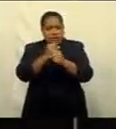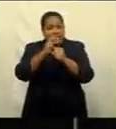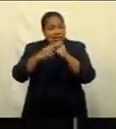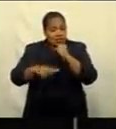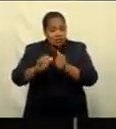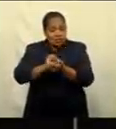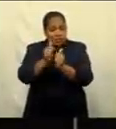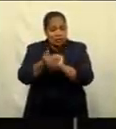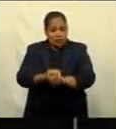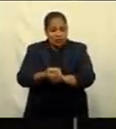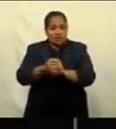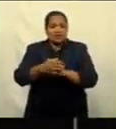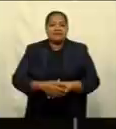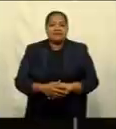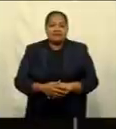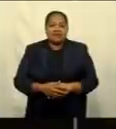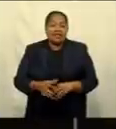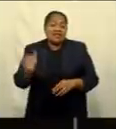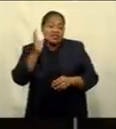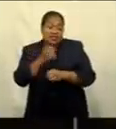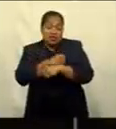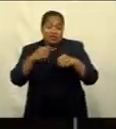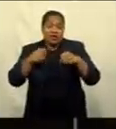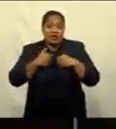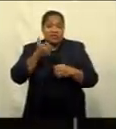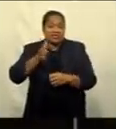news and sports and listen to our 6 radio